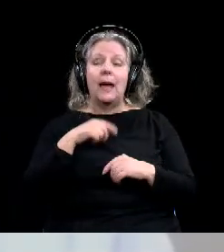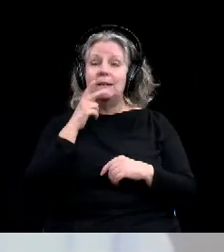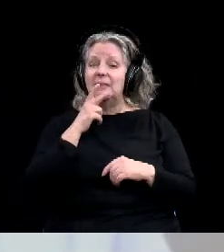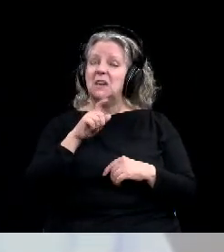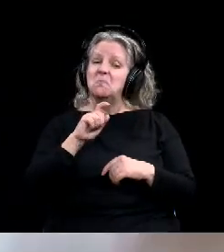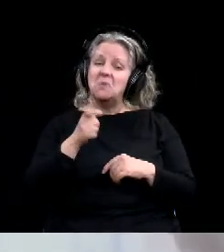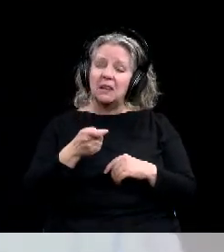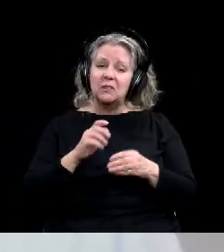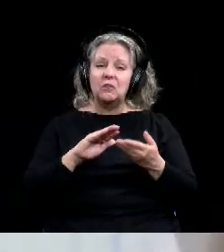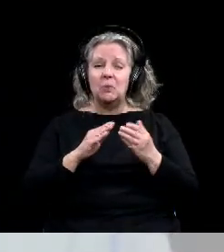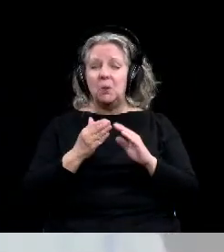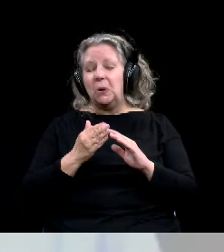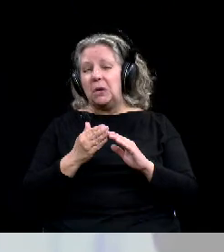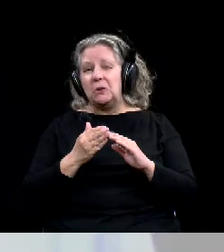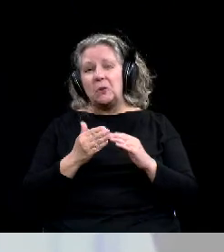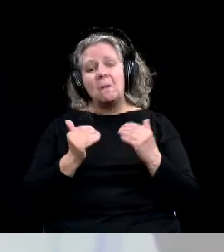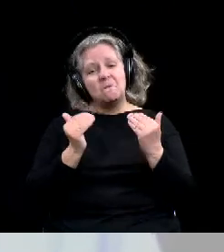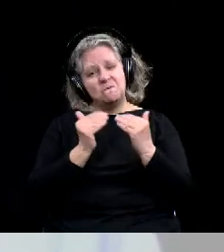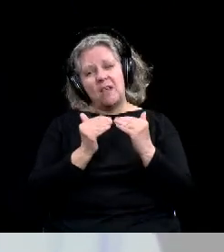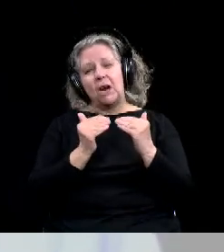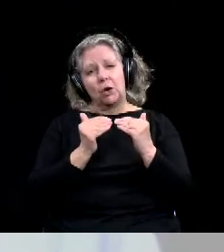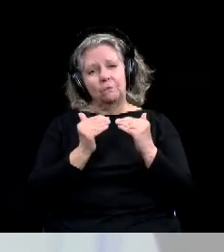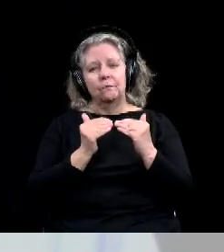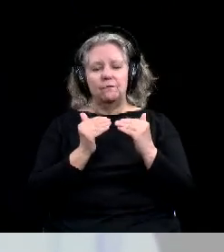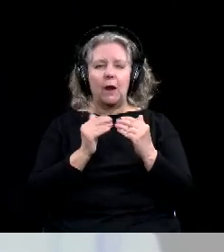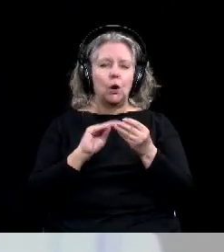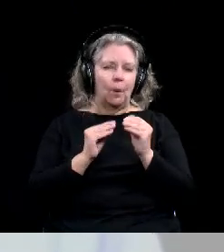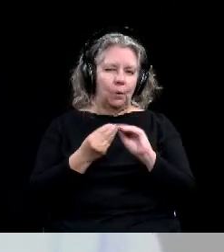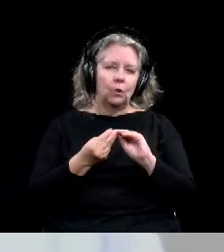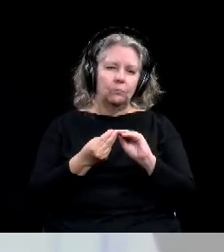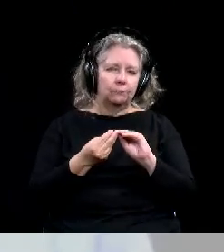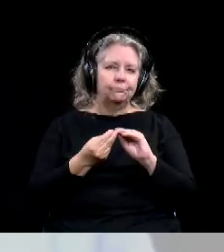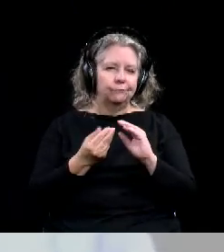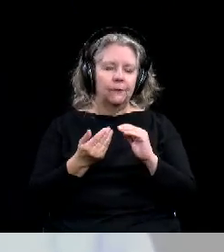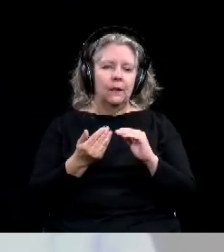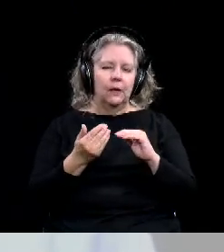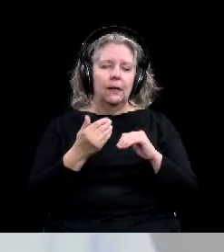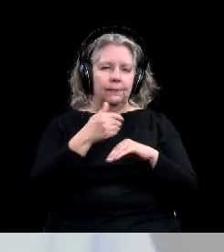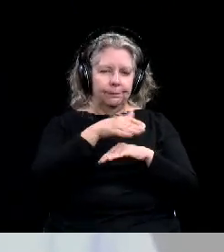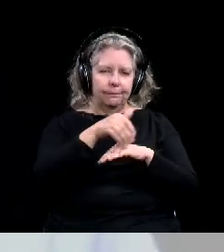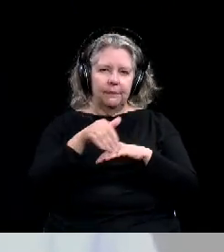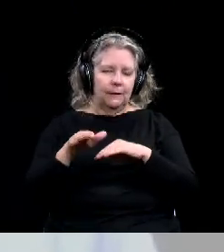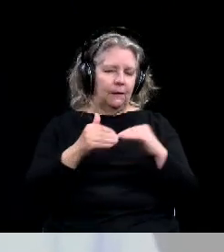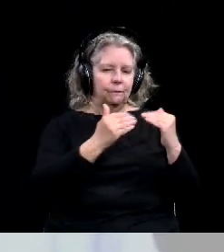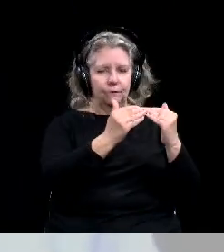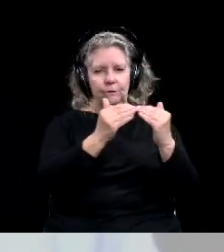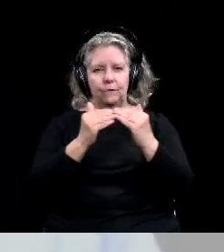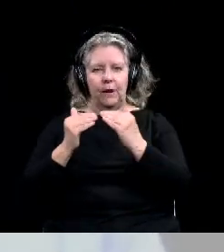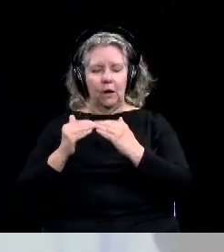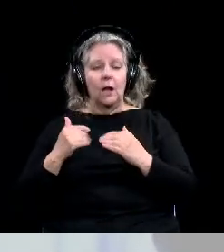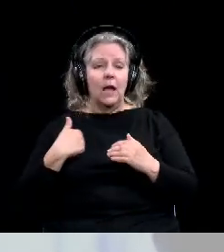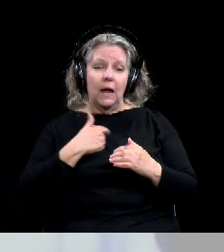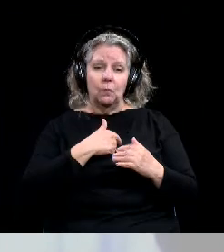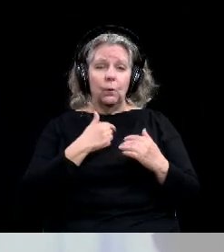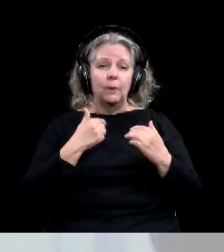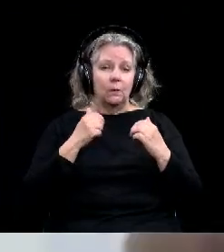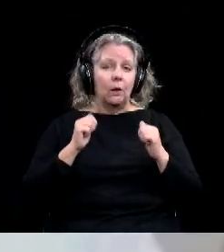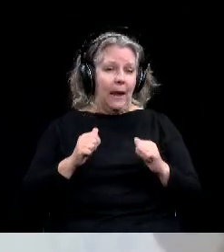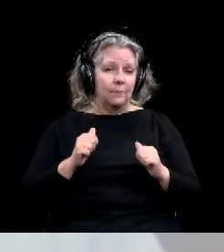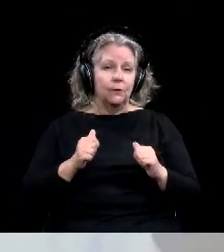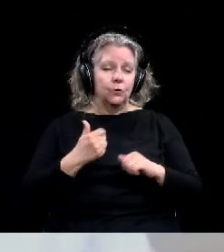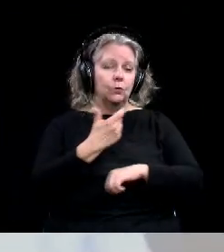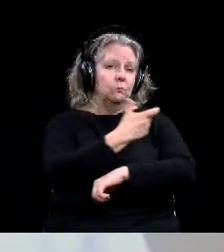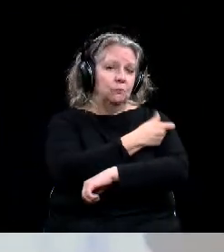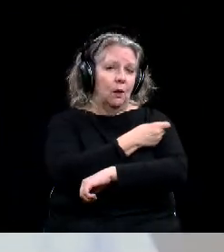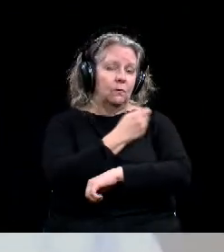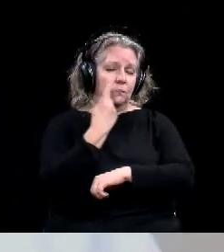them to the individuals that are in 1A and 1B preferentially. So in terms of the